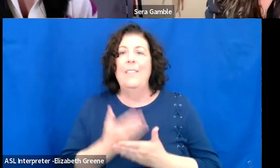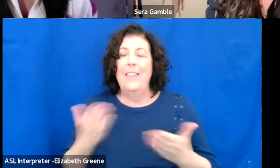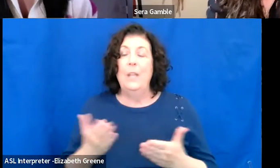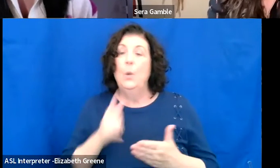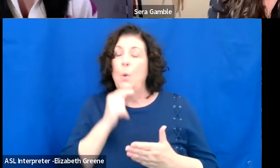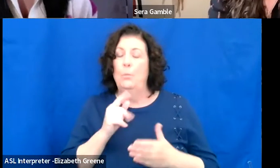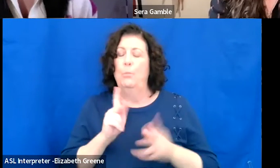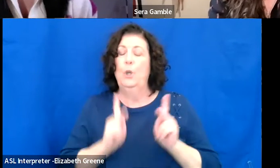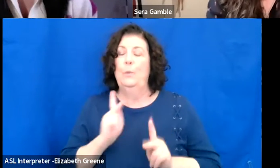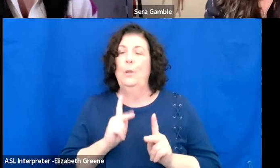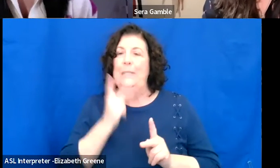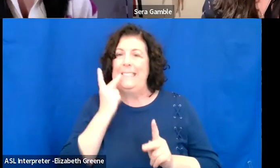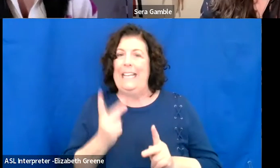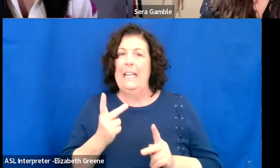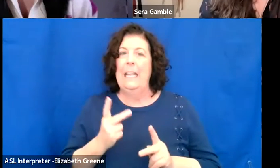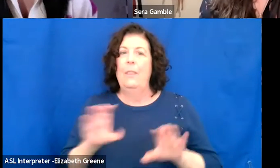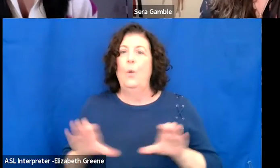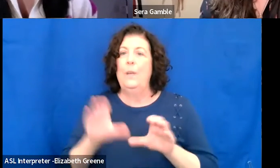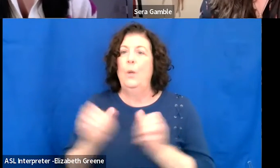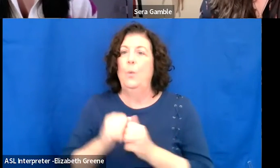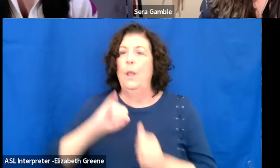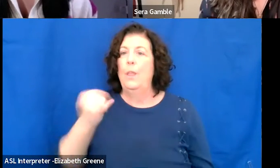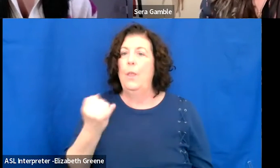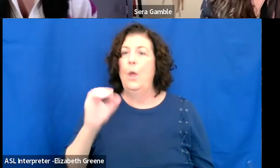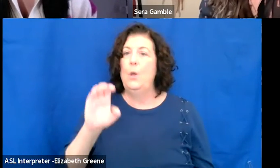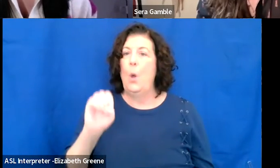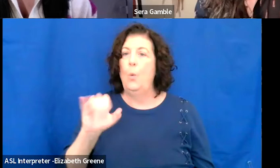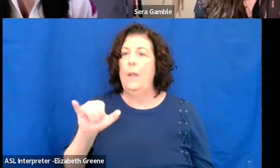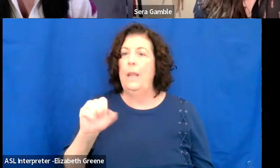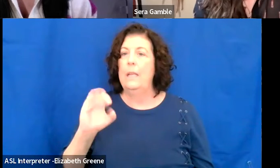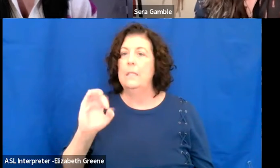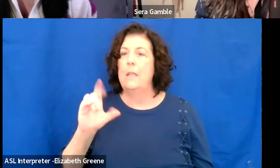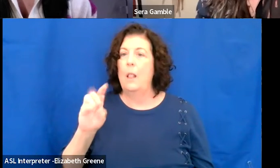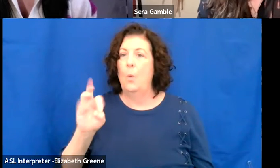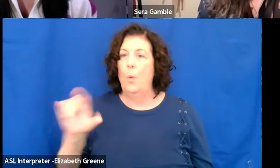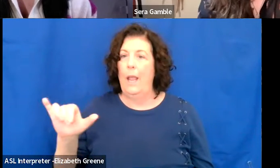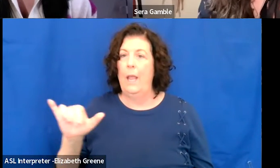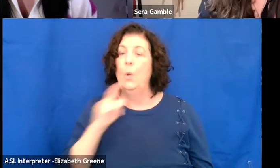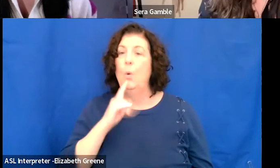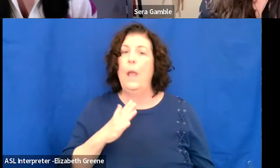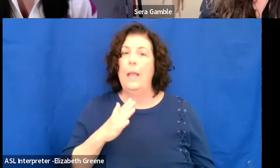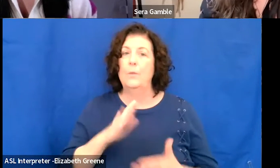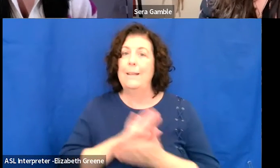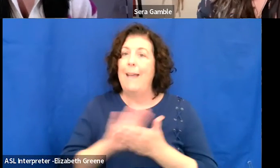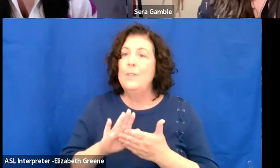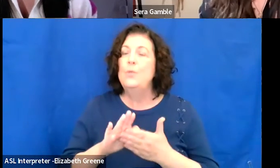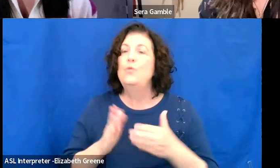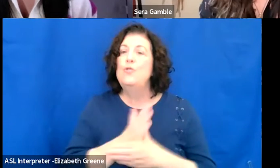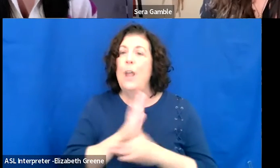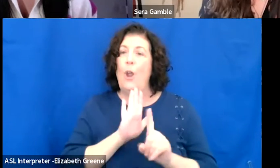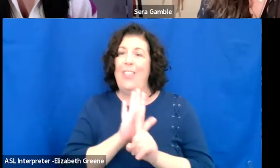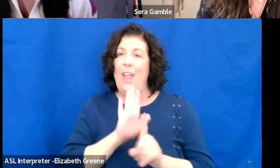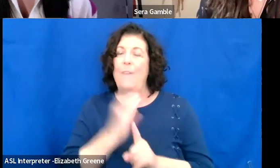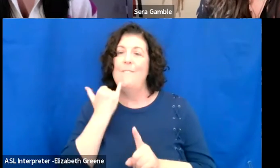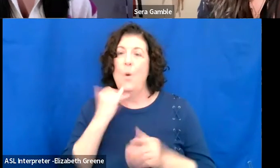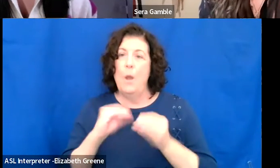in this play we had done together was Joey Soloway, who had kindly shared their number with Rael. And I called